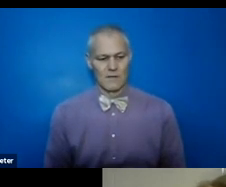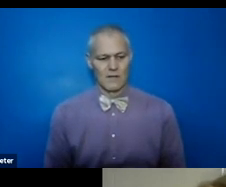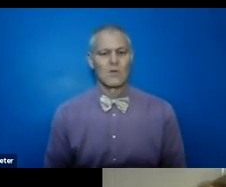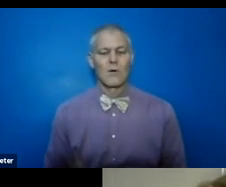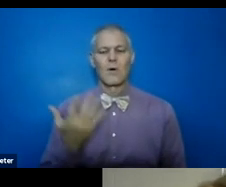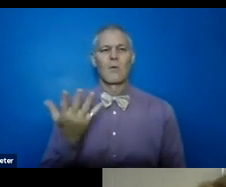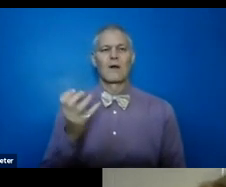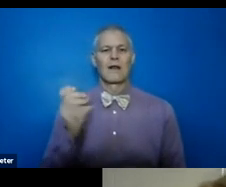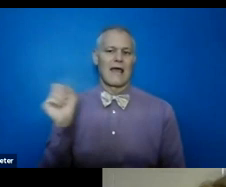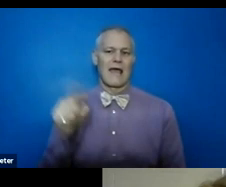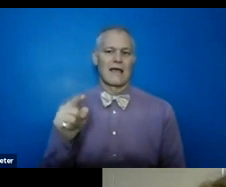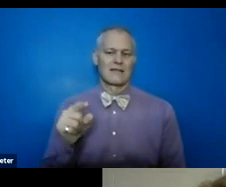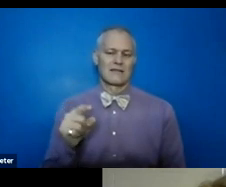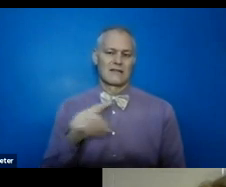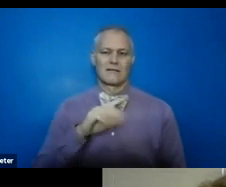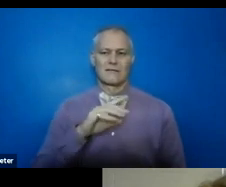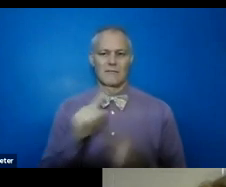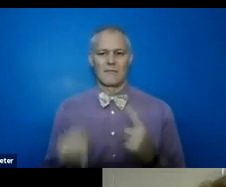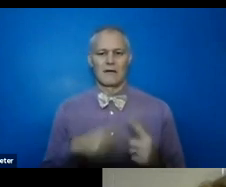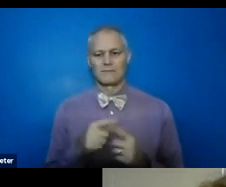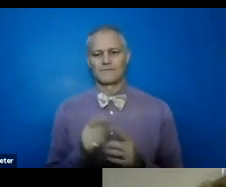ask about